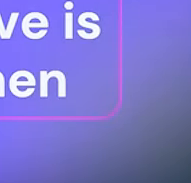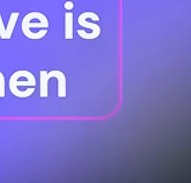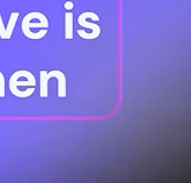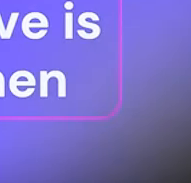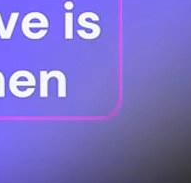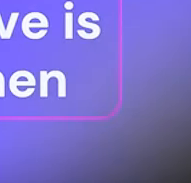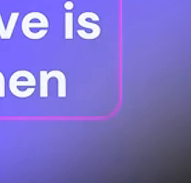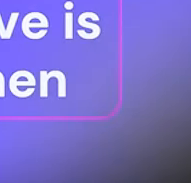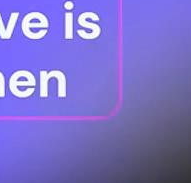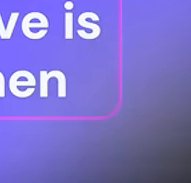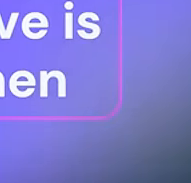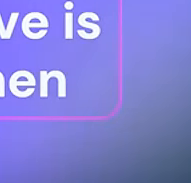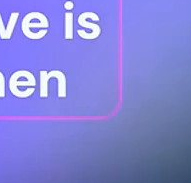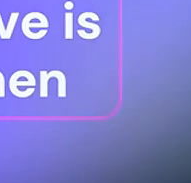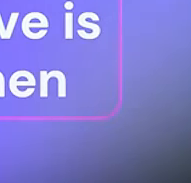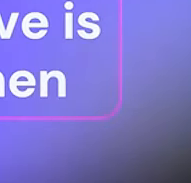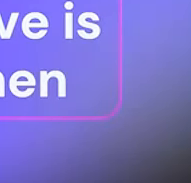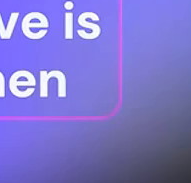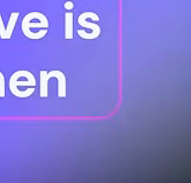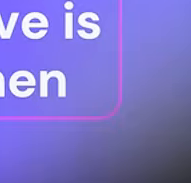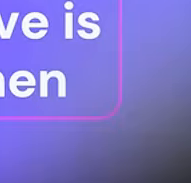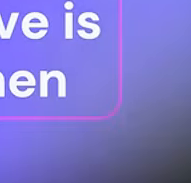Insistent. Now, sometimes when